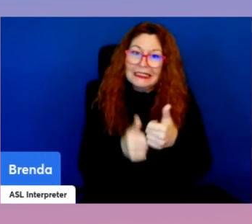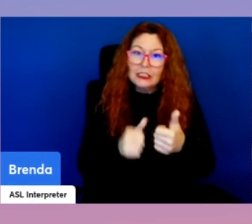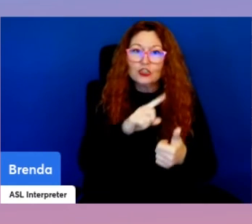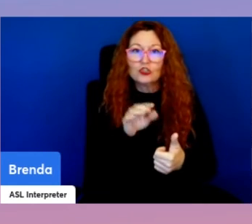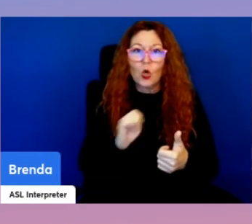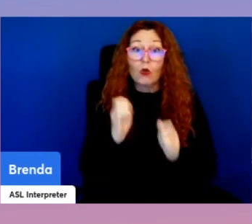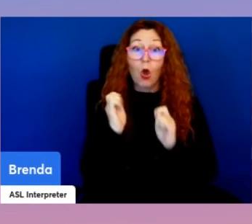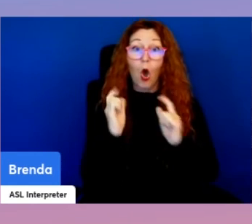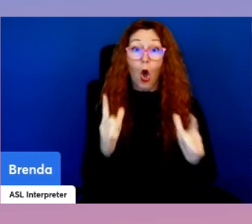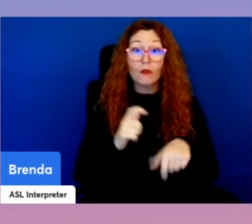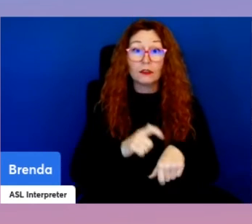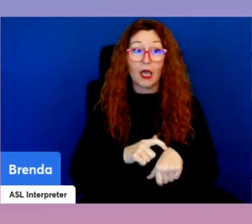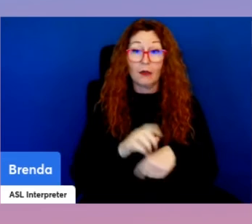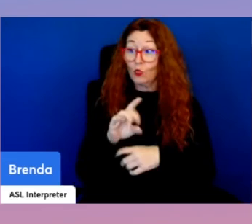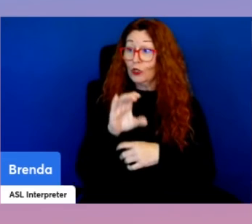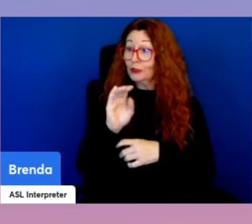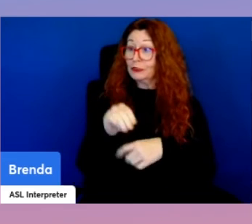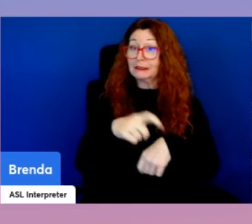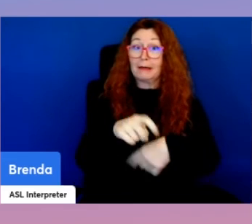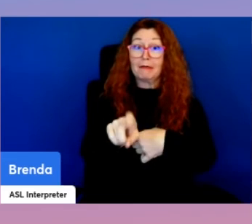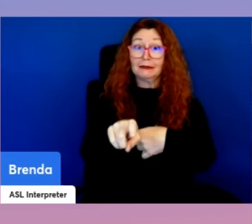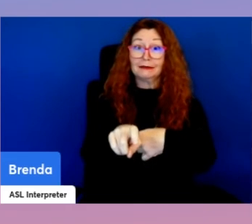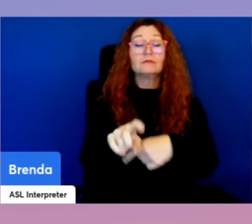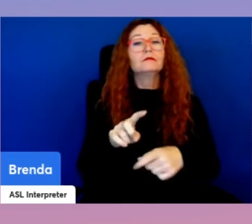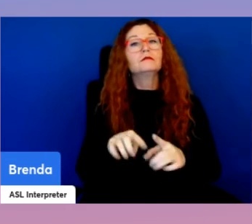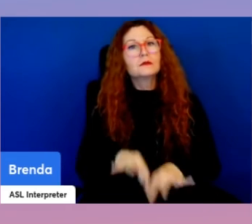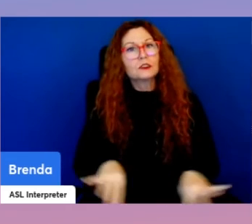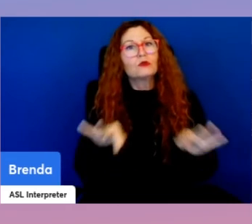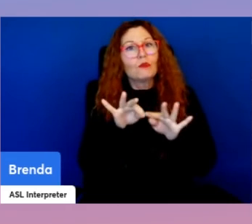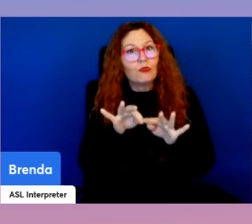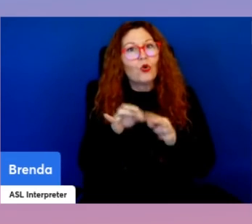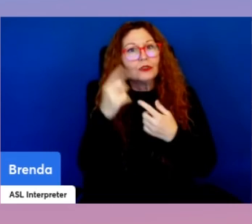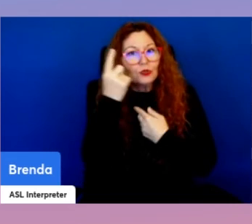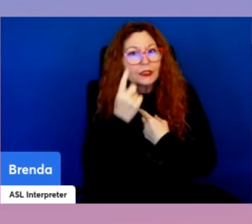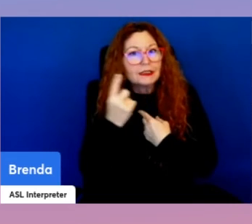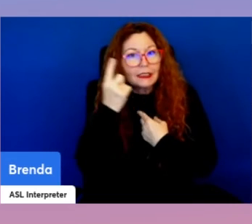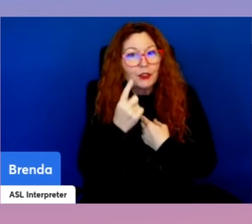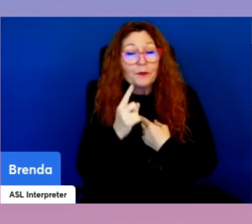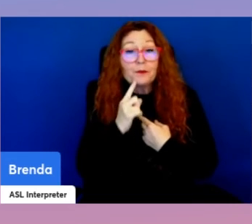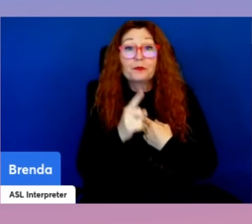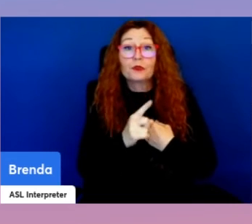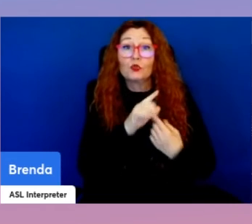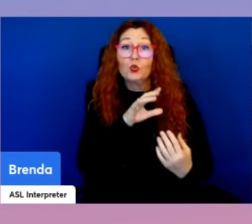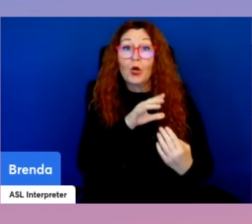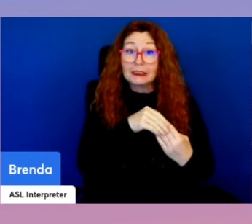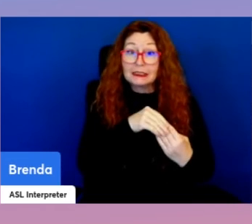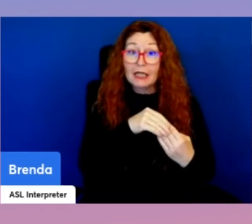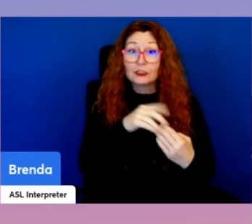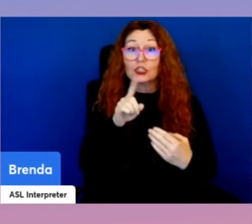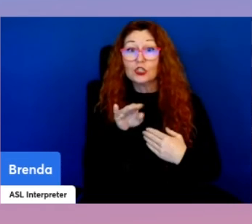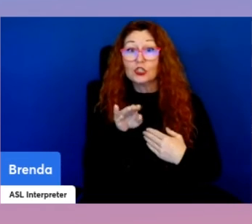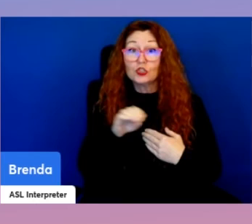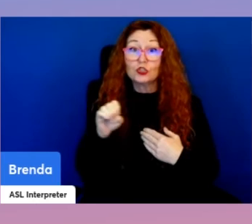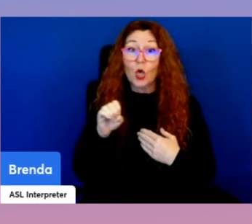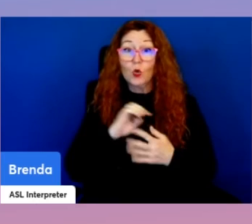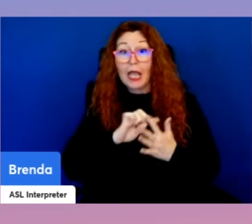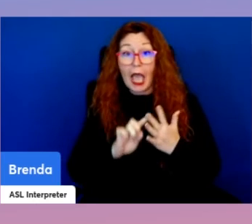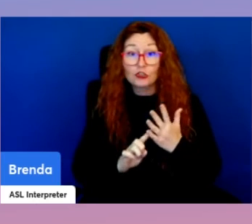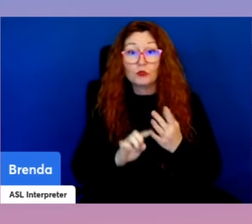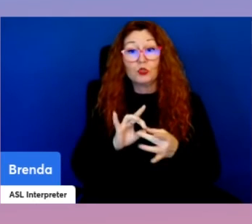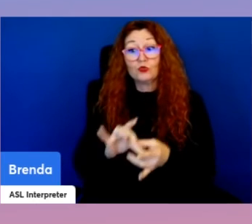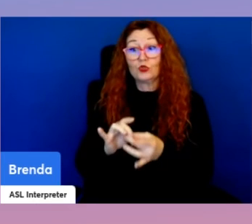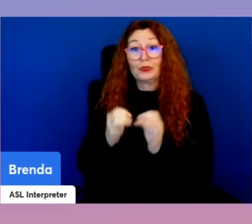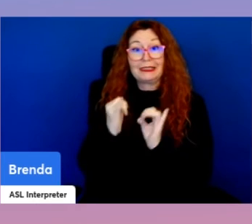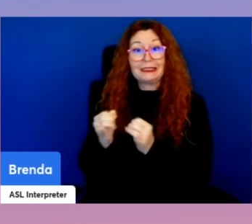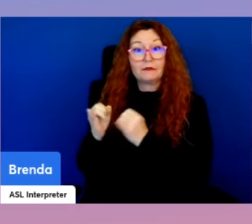time, this is an important thing to consider. When you just attach the zones attribute to an individual node